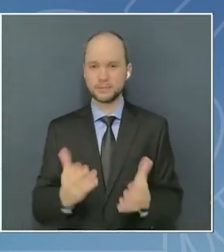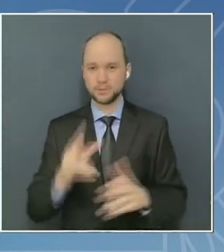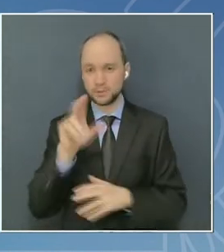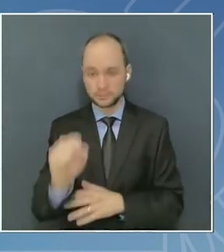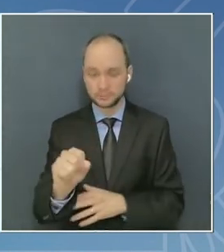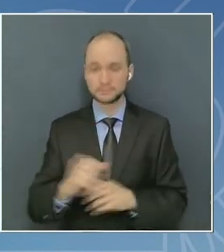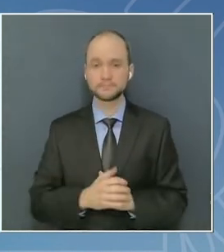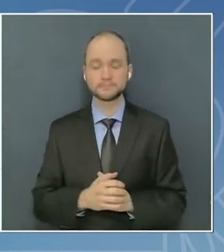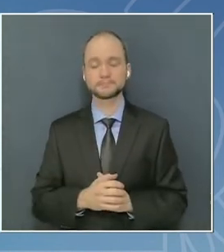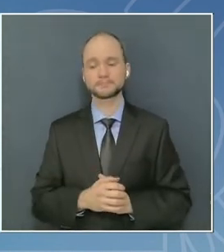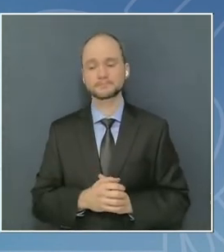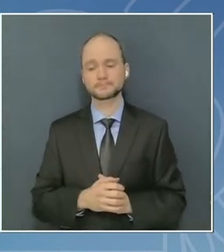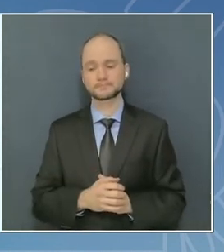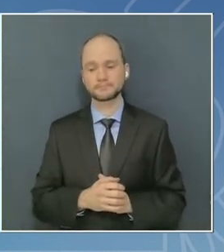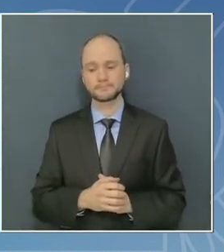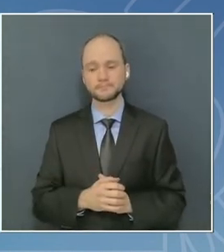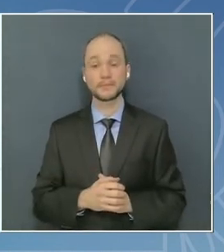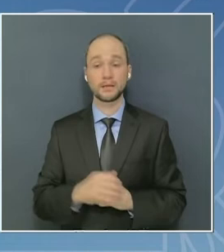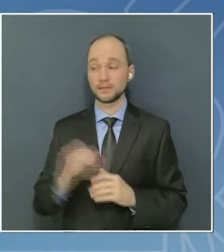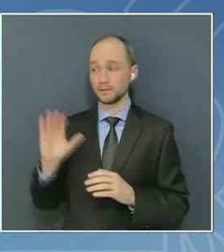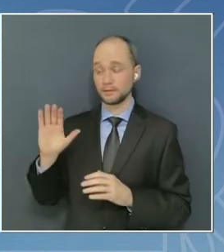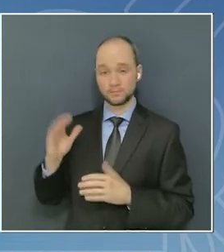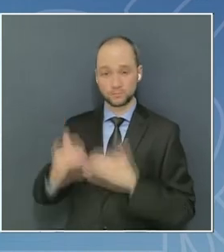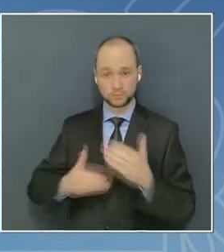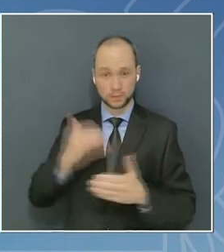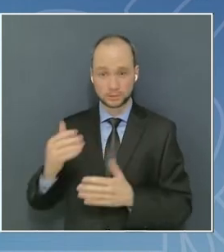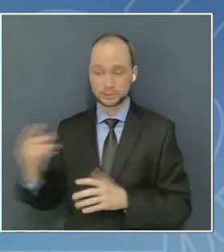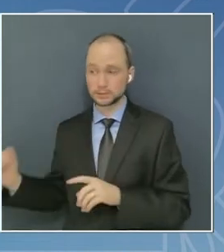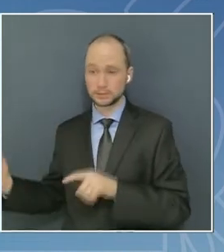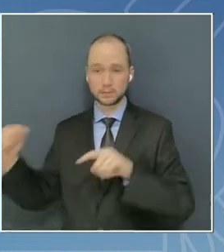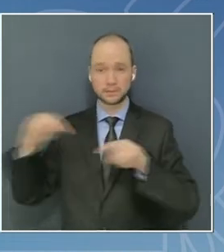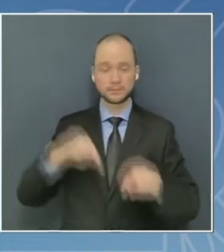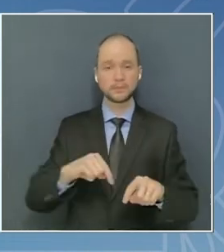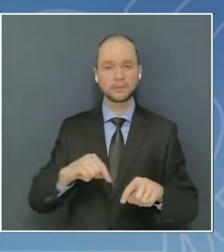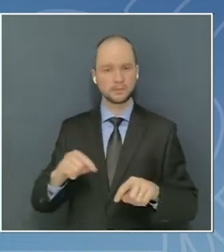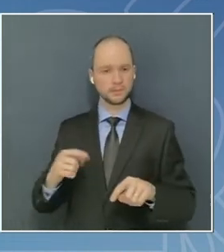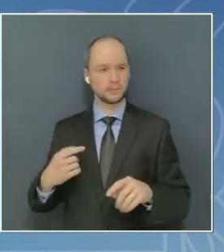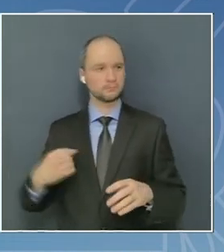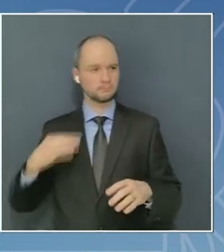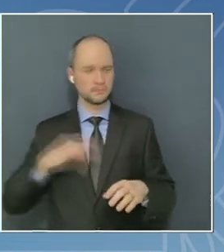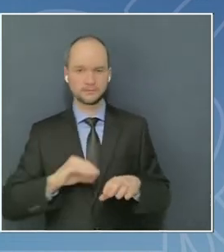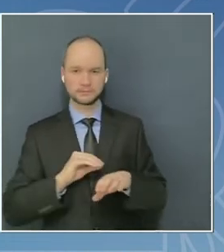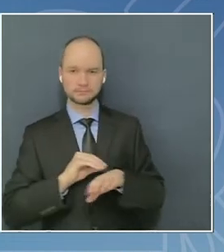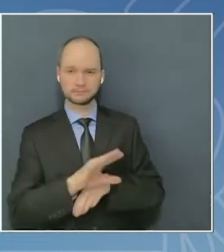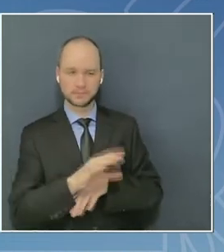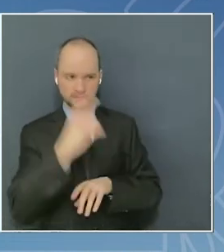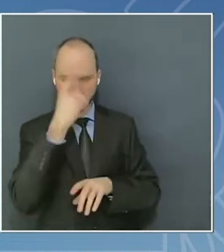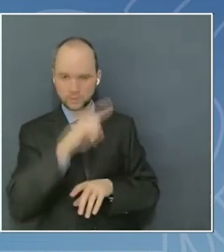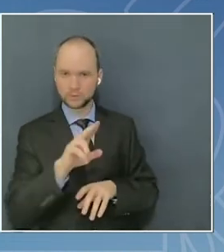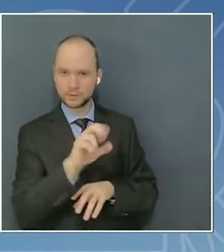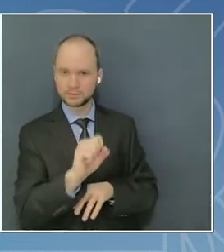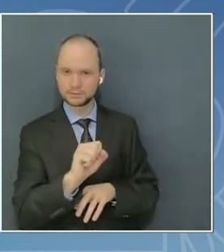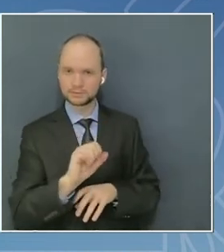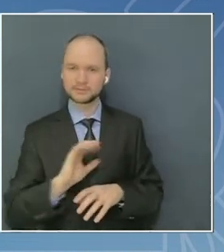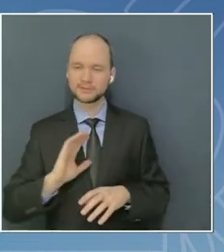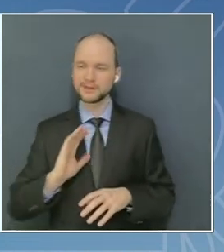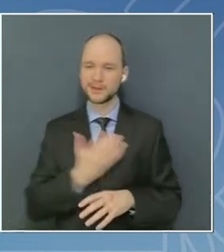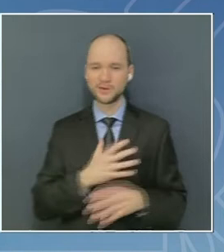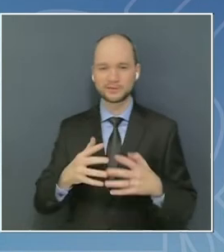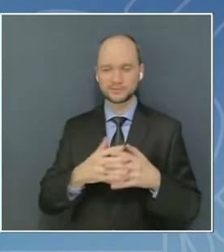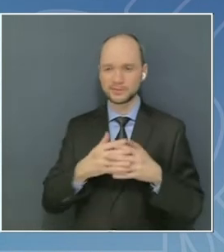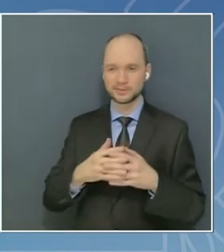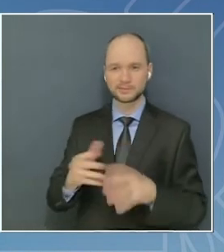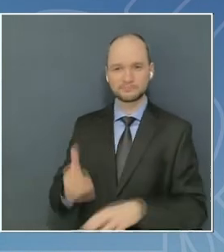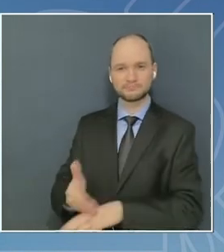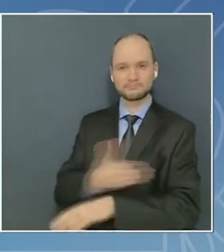America. And in the process, they have benefited and transformed the country that we all share and love. The contributions made by Americans of